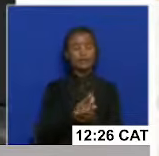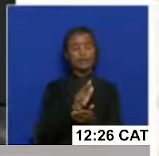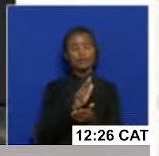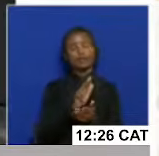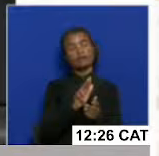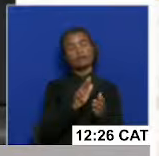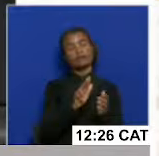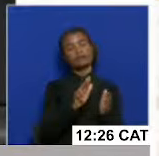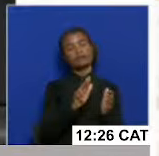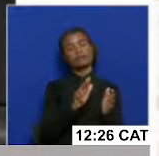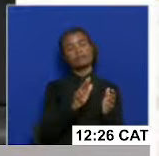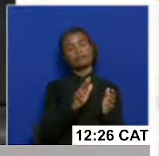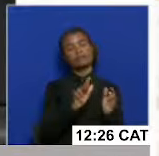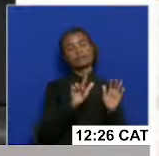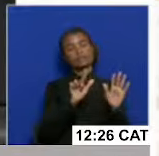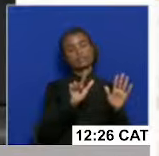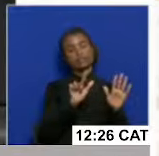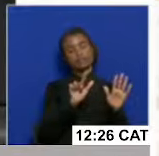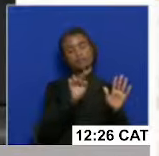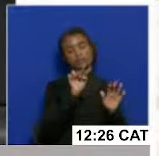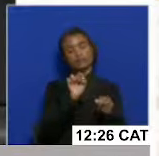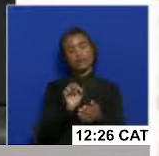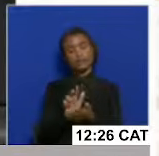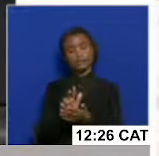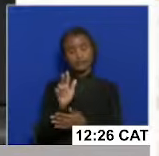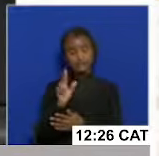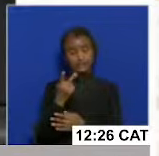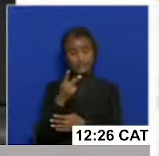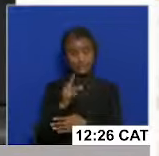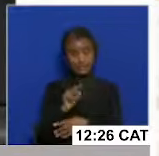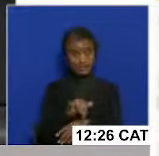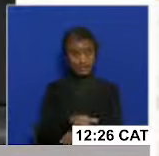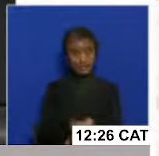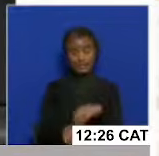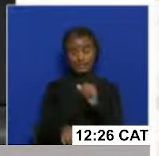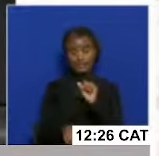Yes, I do. That's the contacts for Mr. Magagula, is that so?